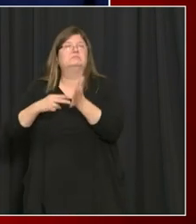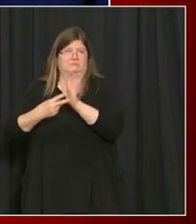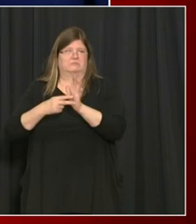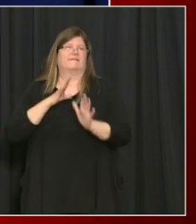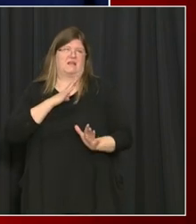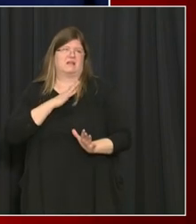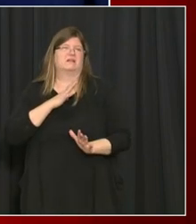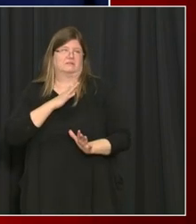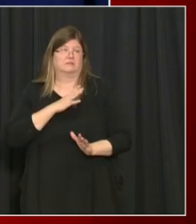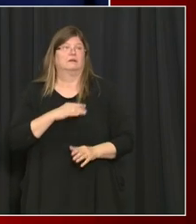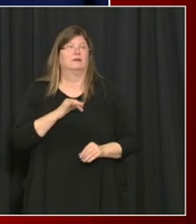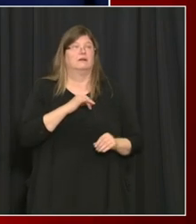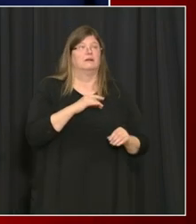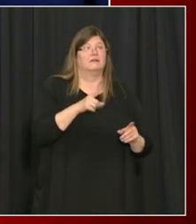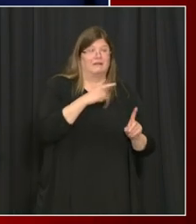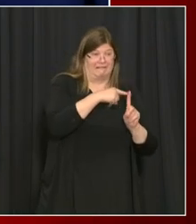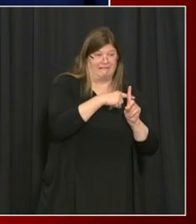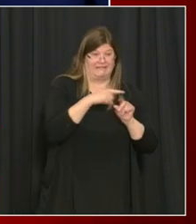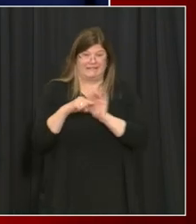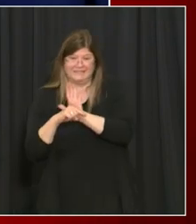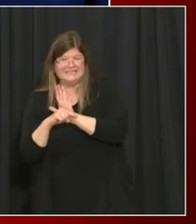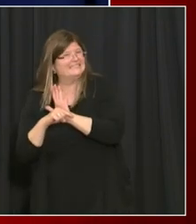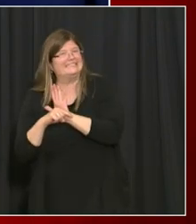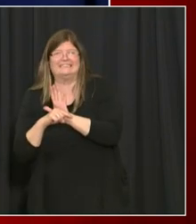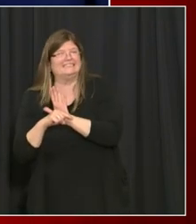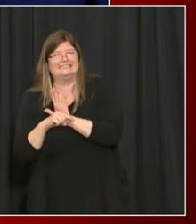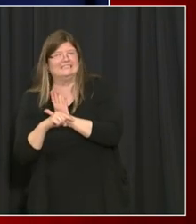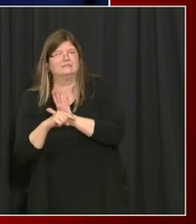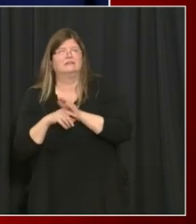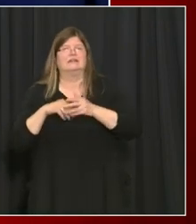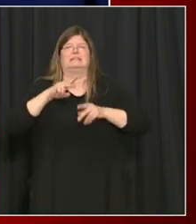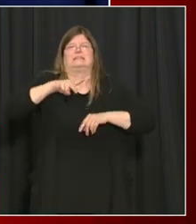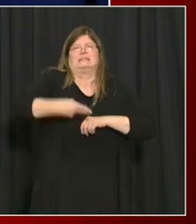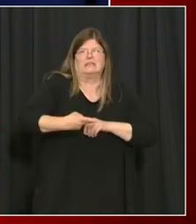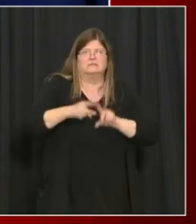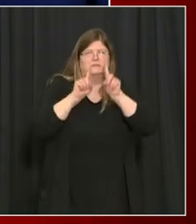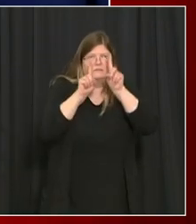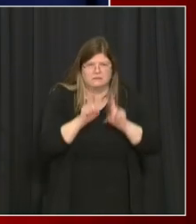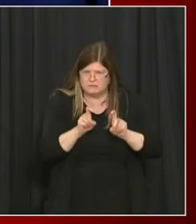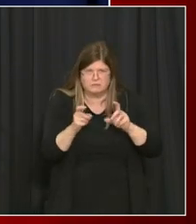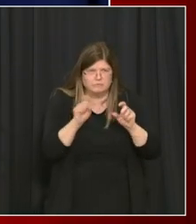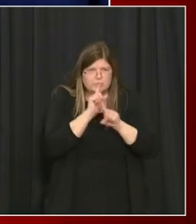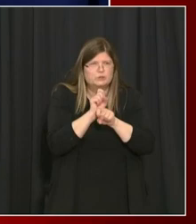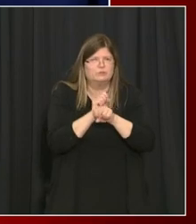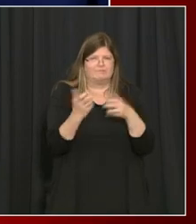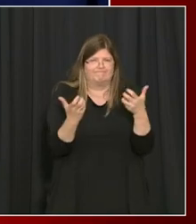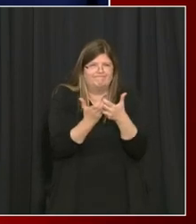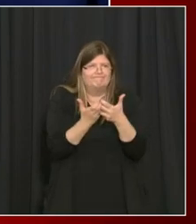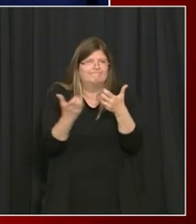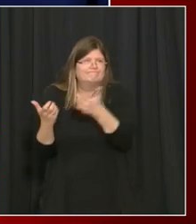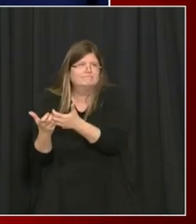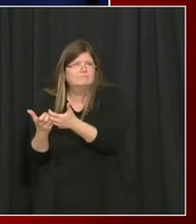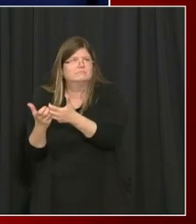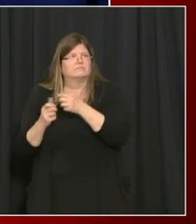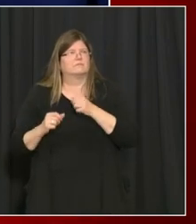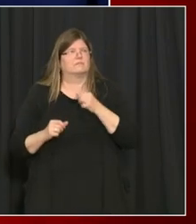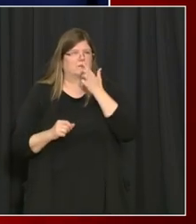negative, and then we are confirming those negatives with a secondary test. Mayor, can I just